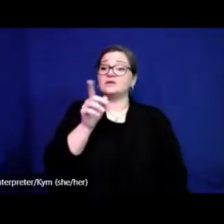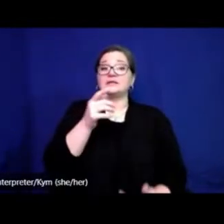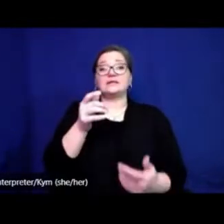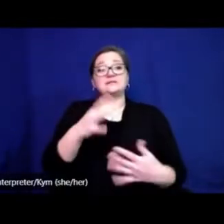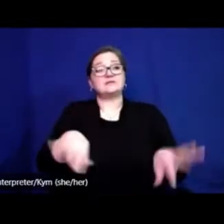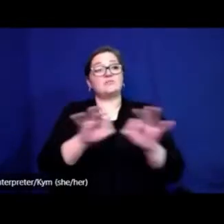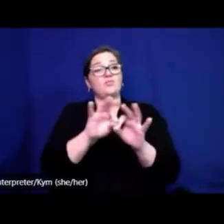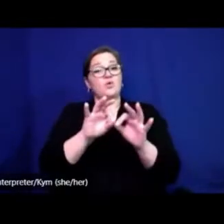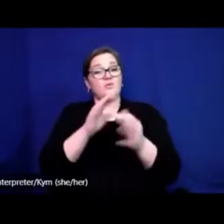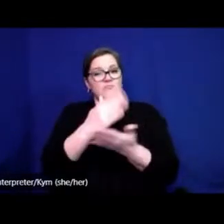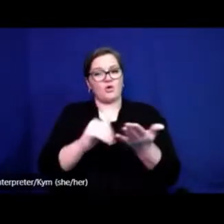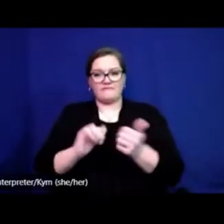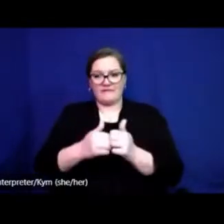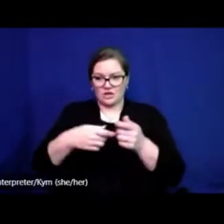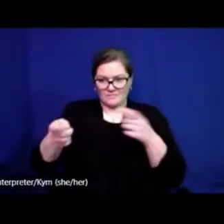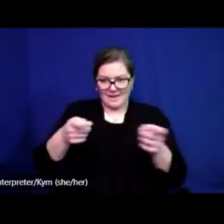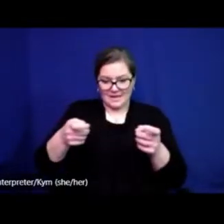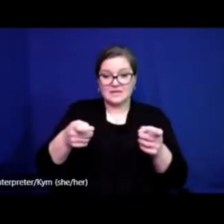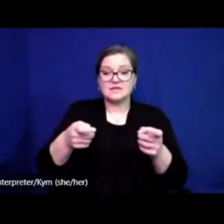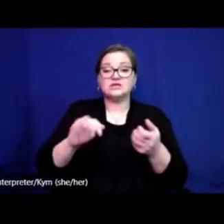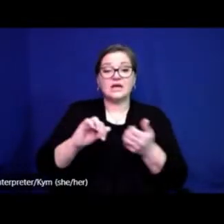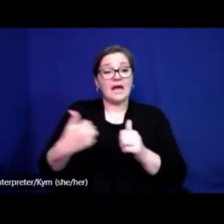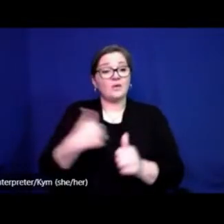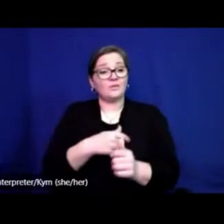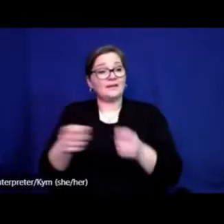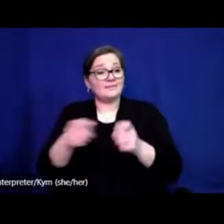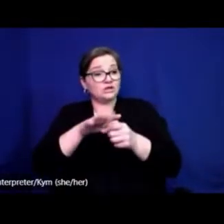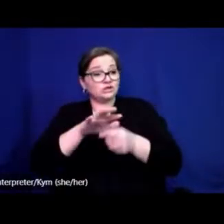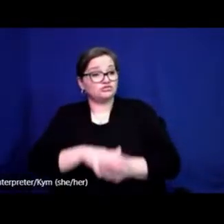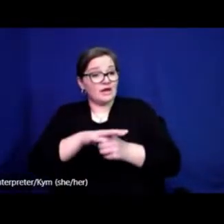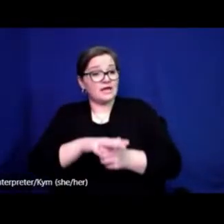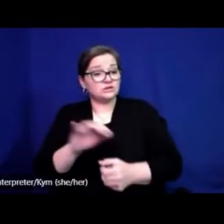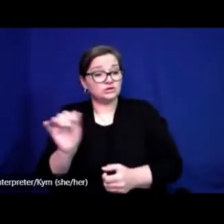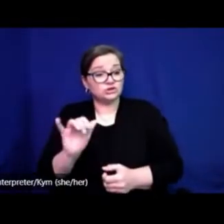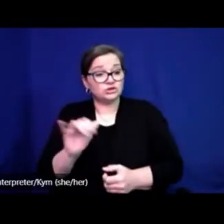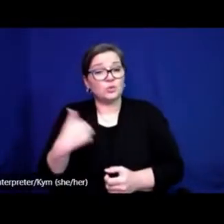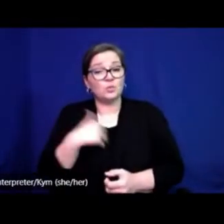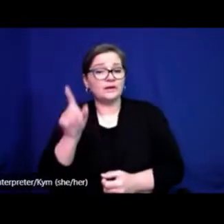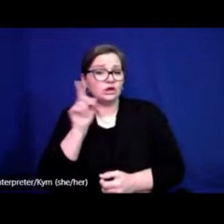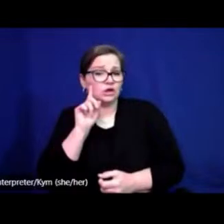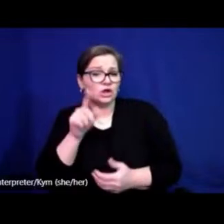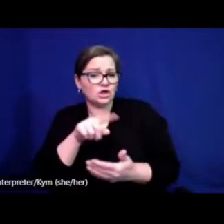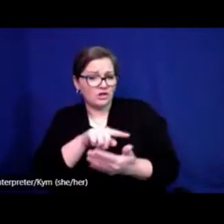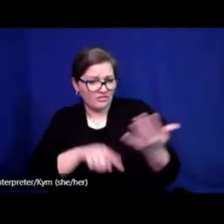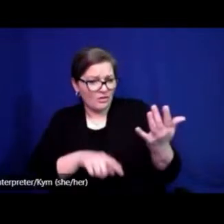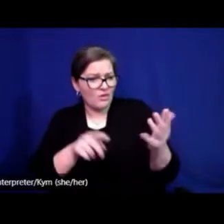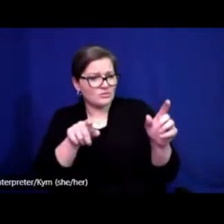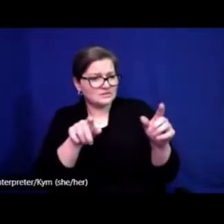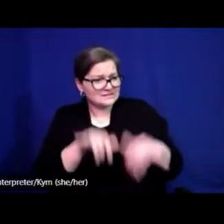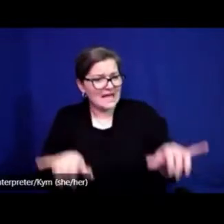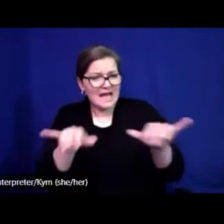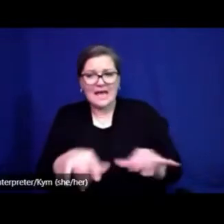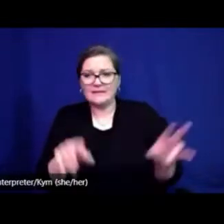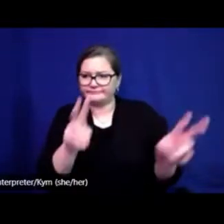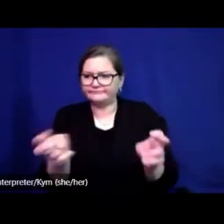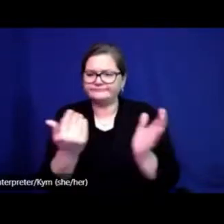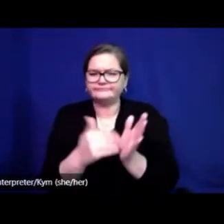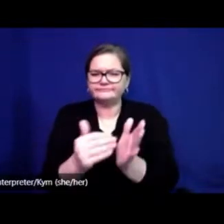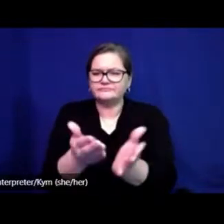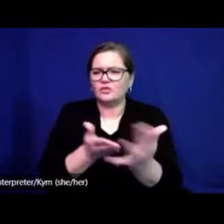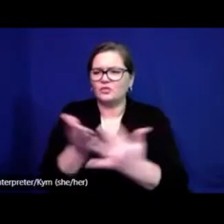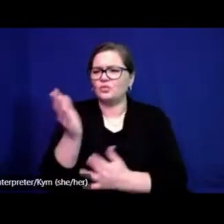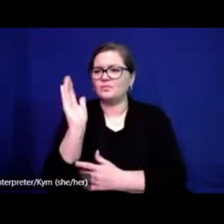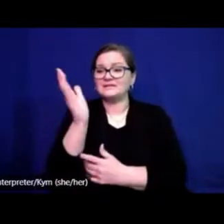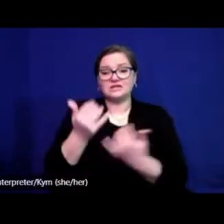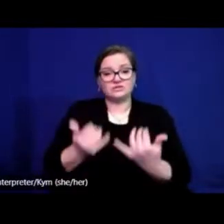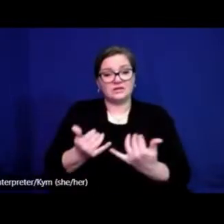you manage that, and then how we manage stress. And we heard those themes over and over again throughout these presentations. So